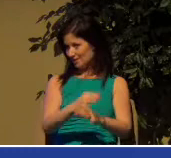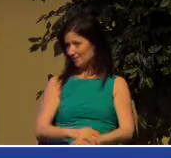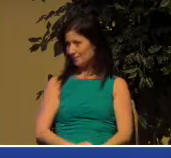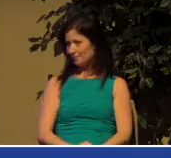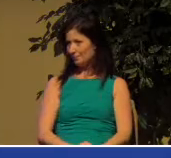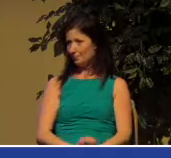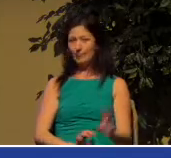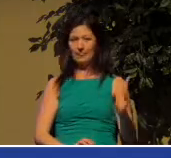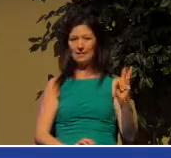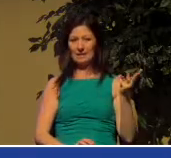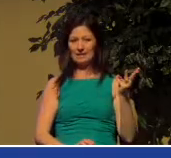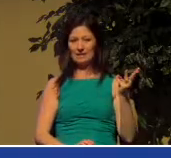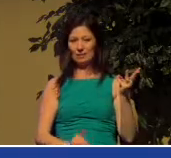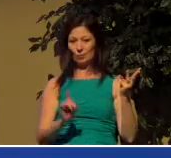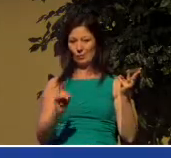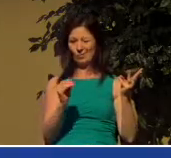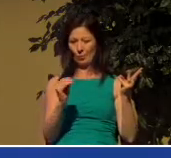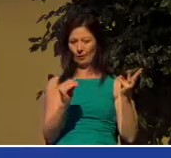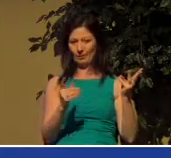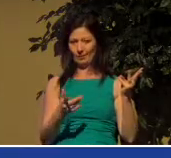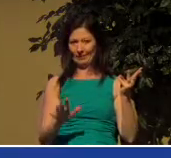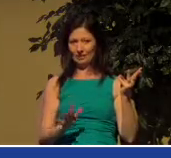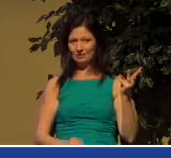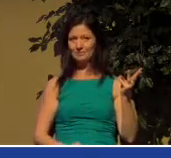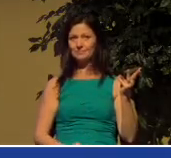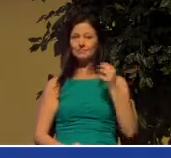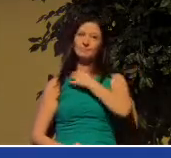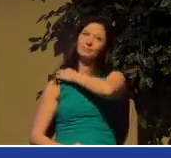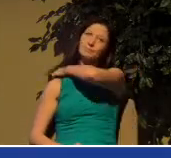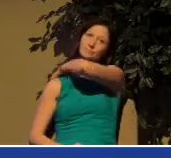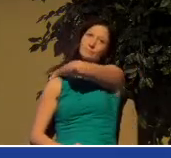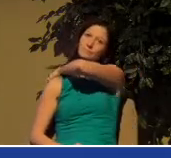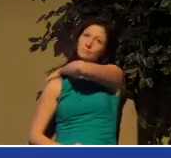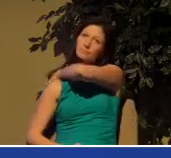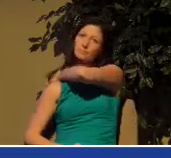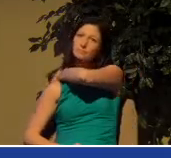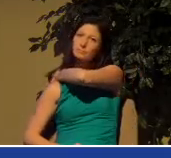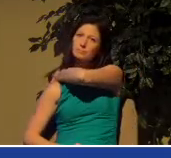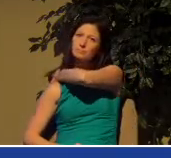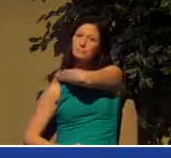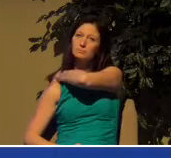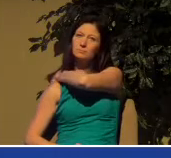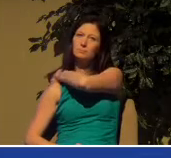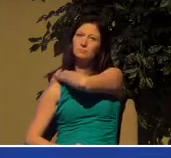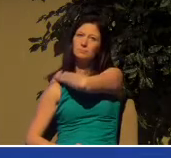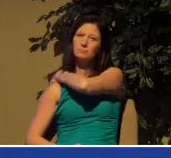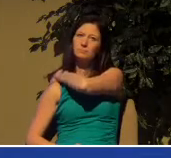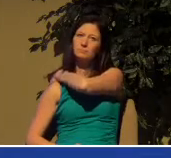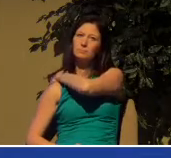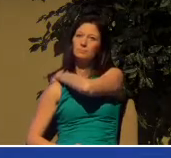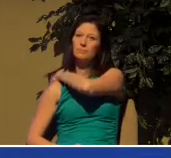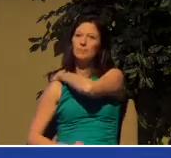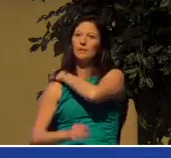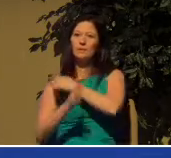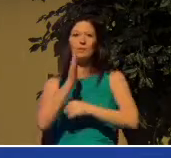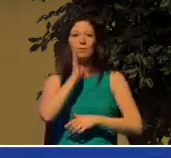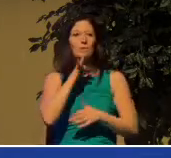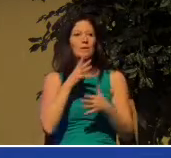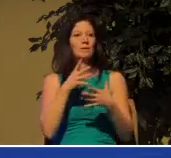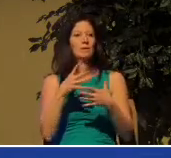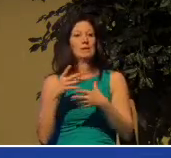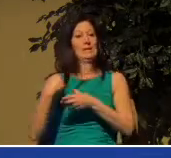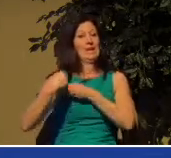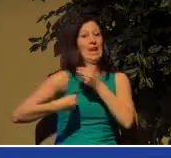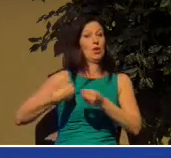One more, and we'll be done. We will inherit a new heaven and a new